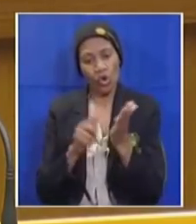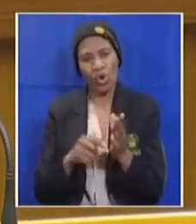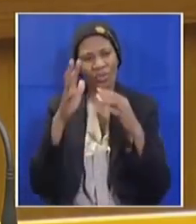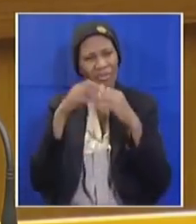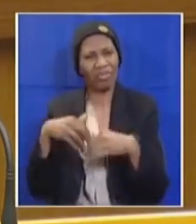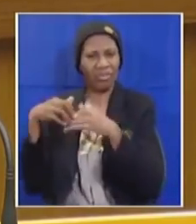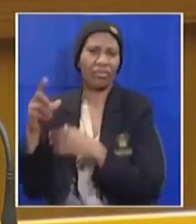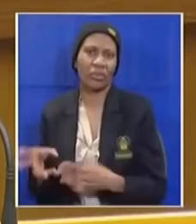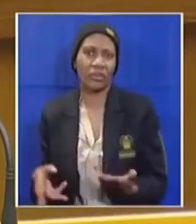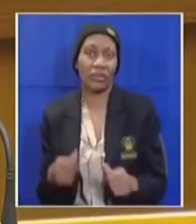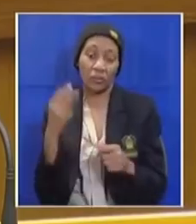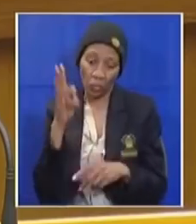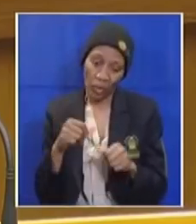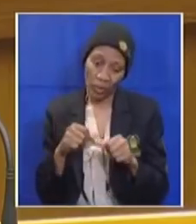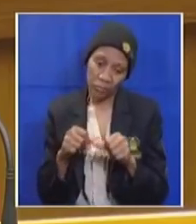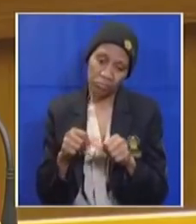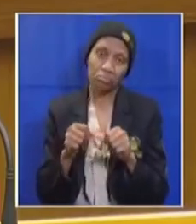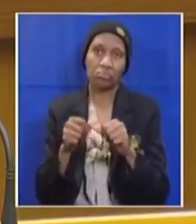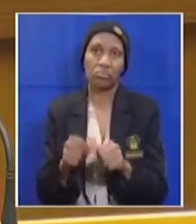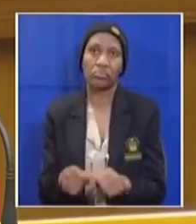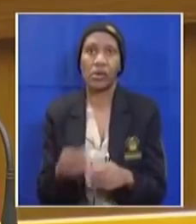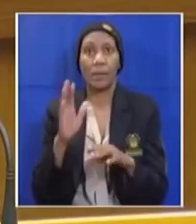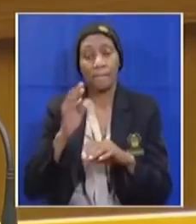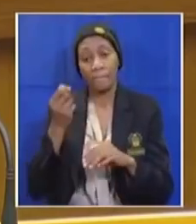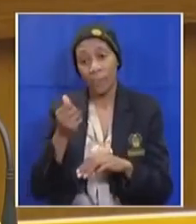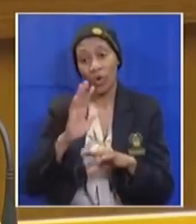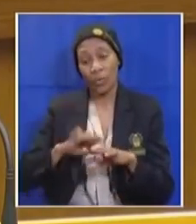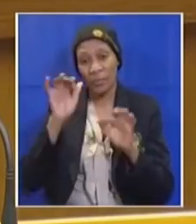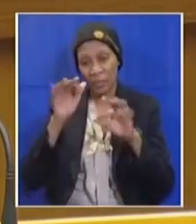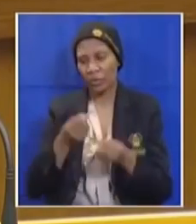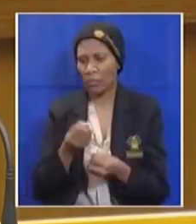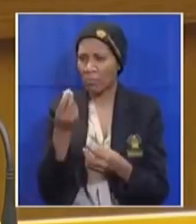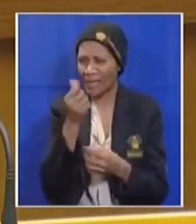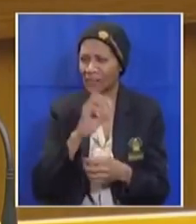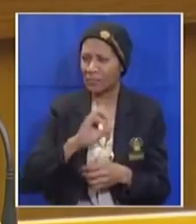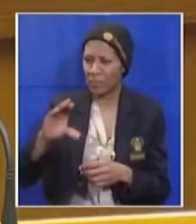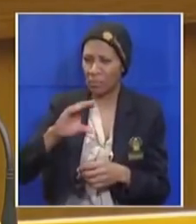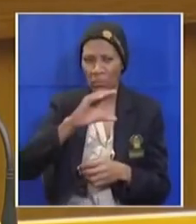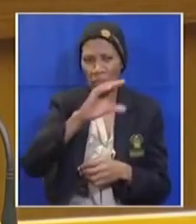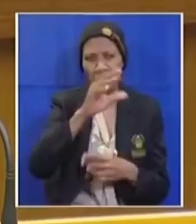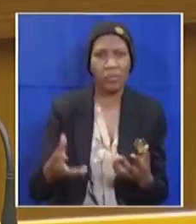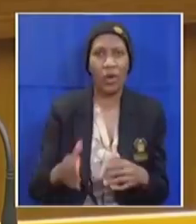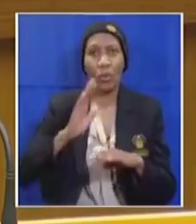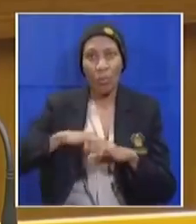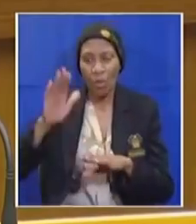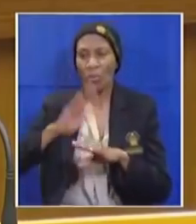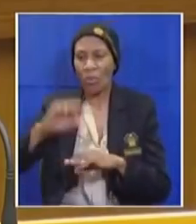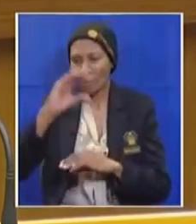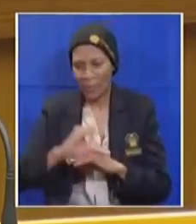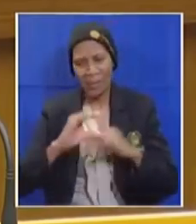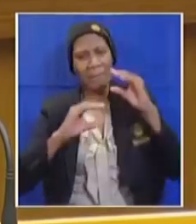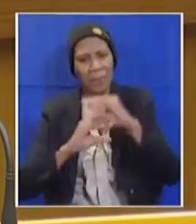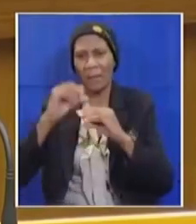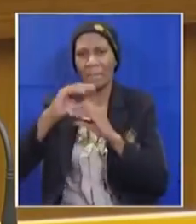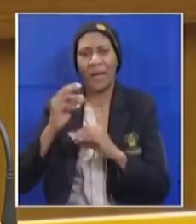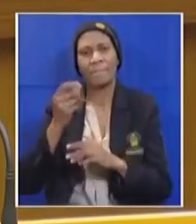redundant. They will continue to give heavily indebted consumers multiple loans, including more than a loan